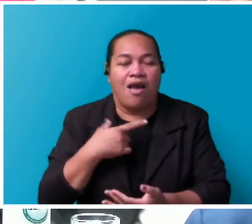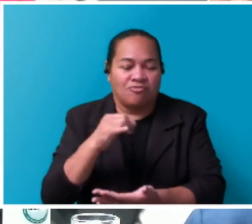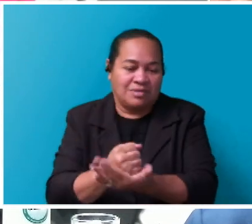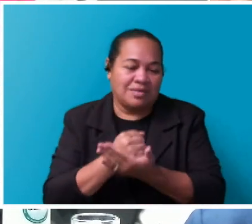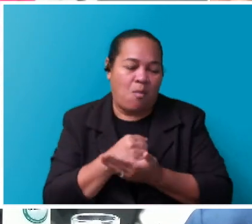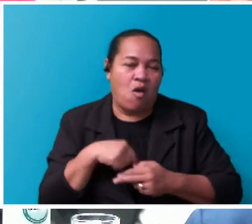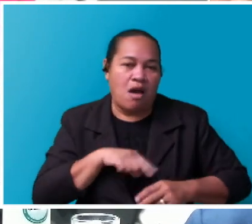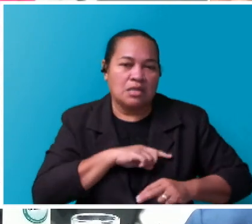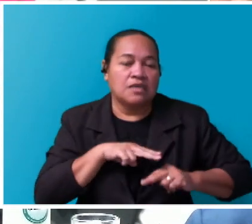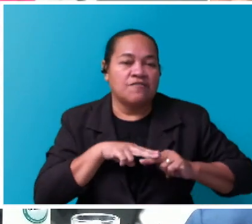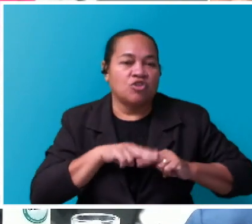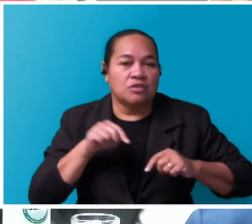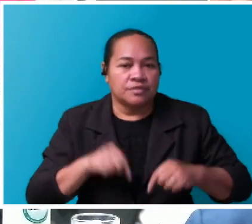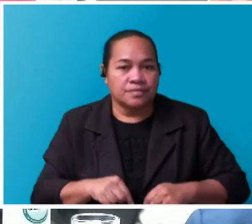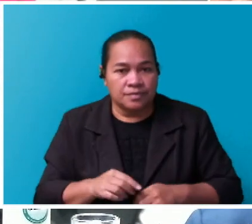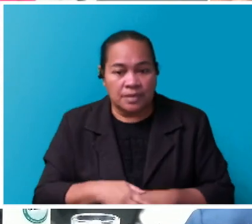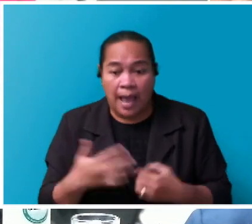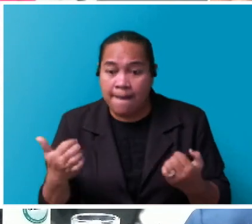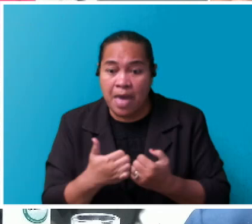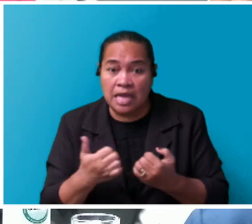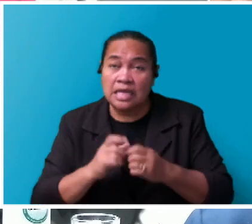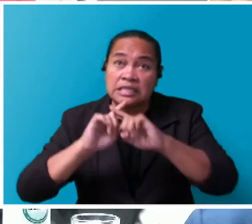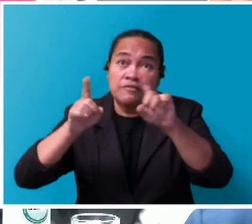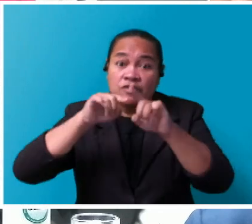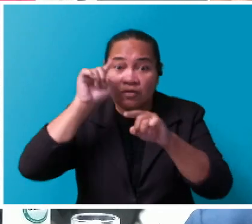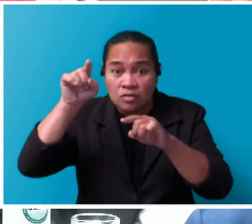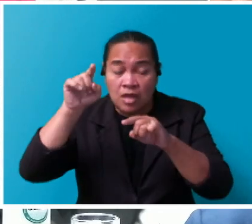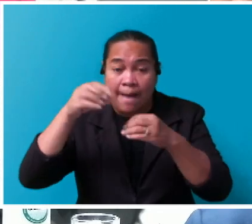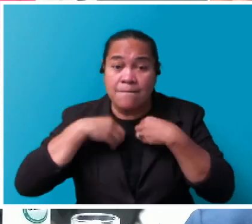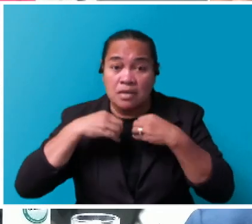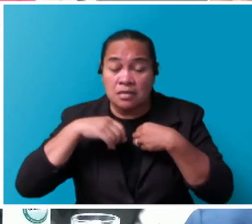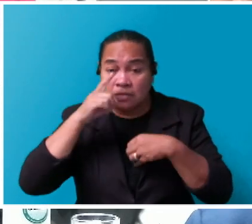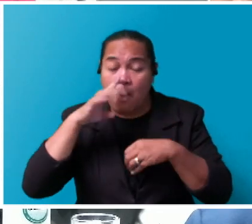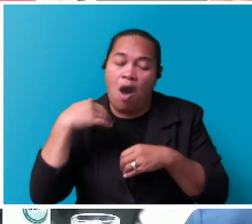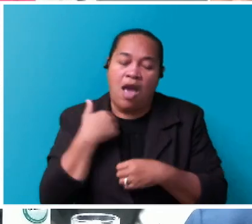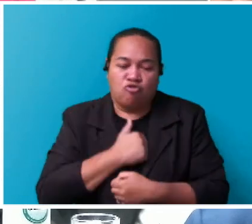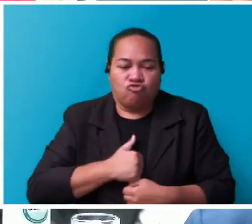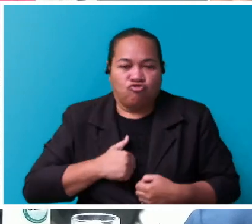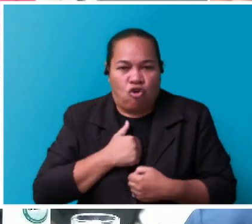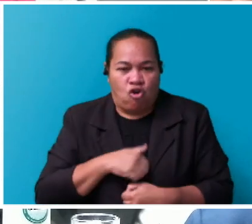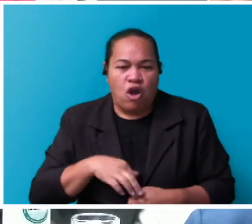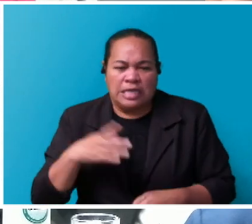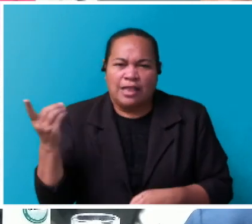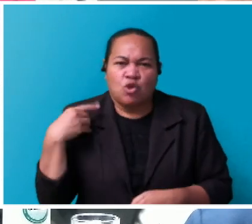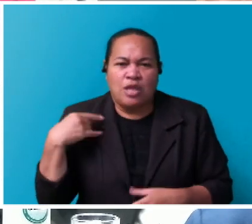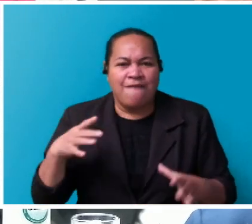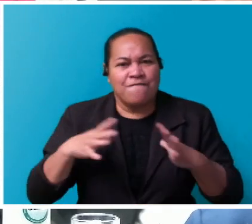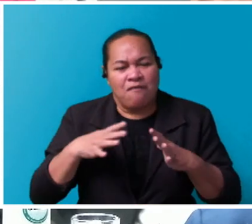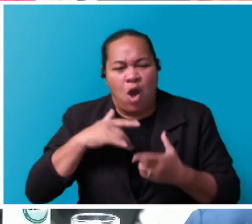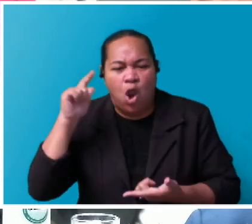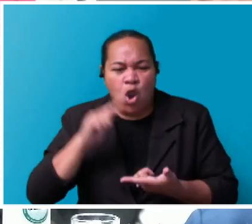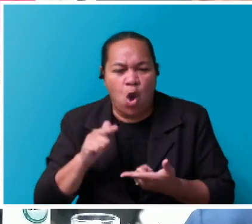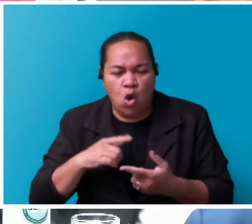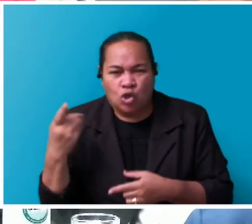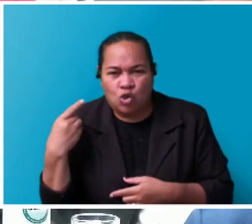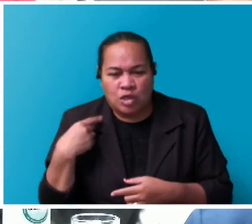Fiji. Many of these US exports already enjoy duty-free or low-duty entry